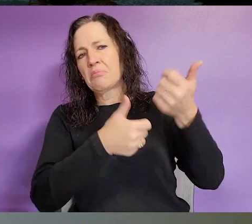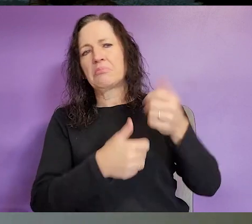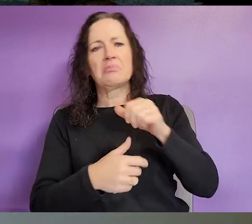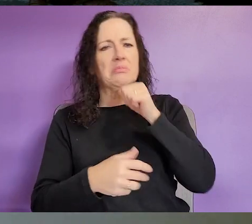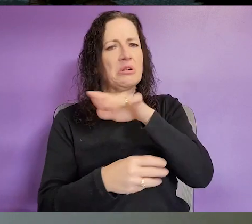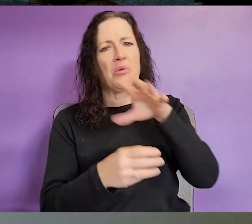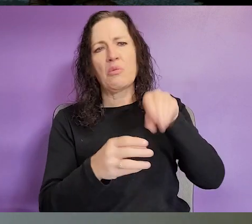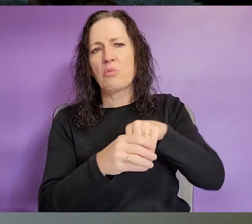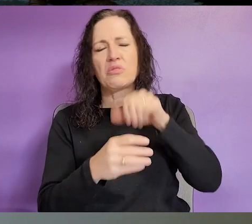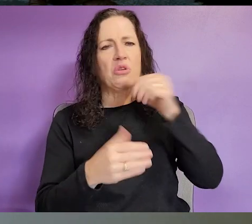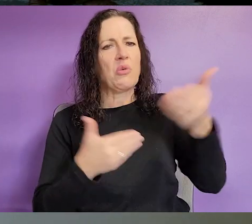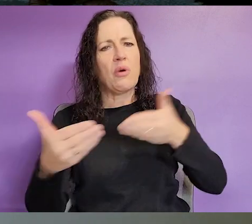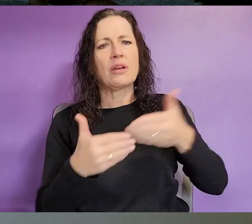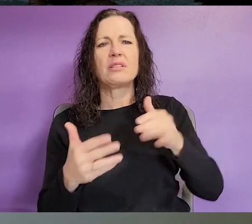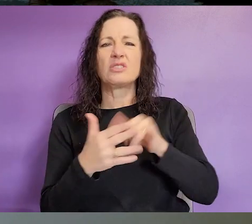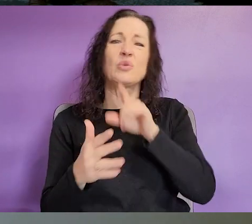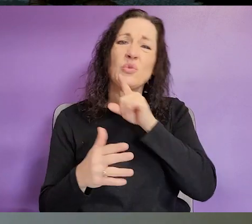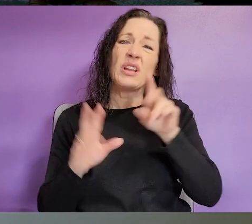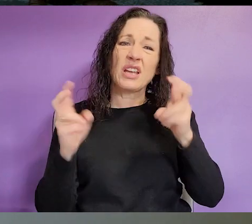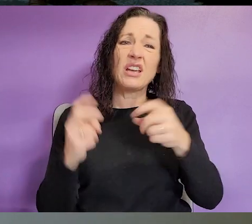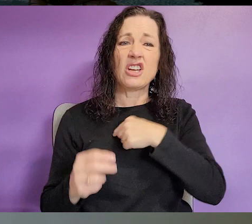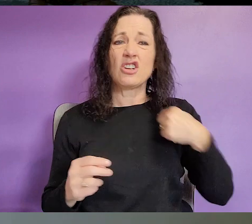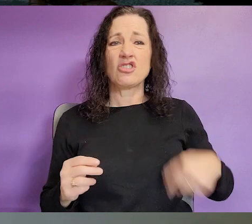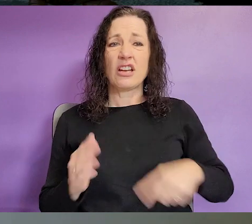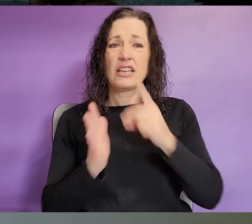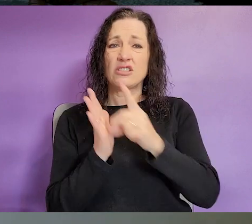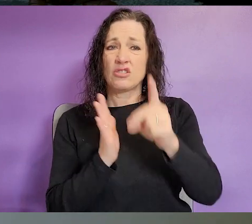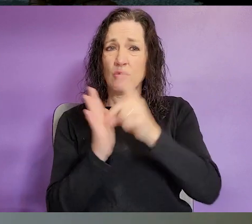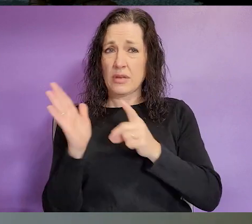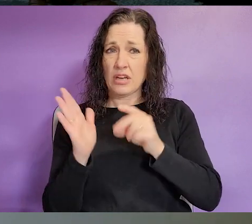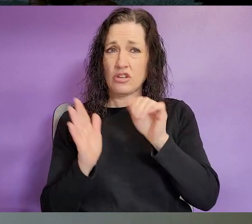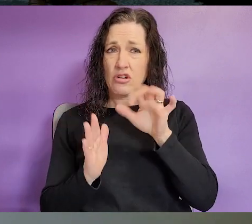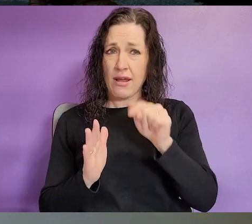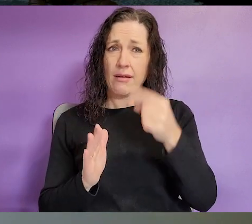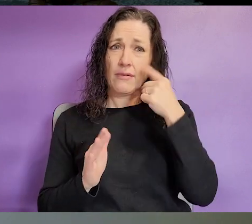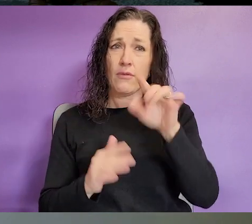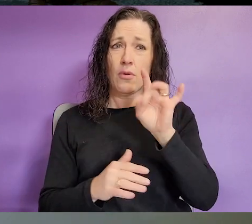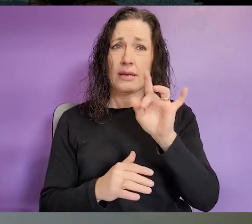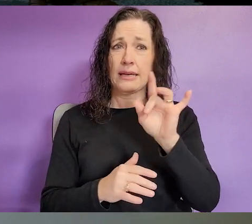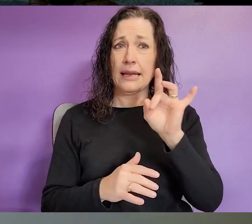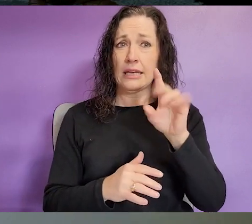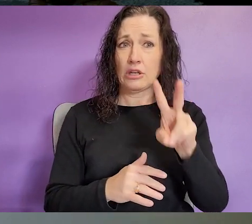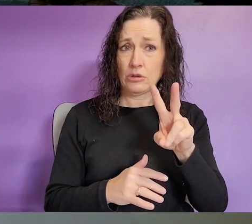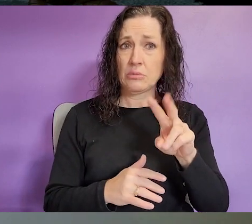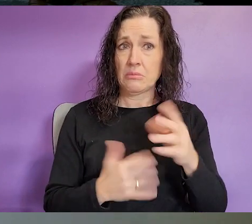The Chinese Discrimination Act, 1882.